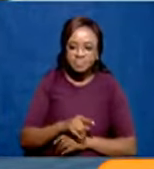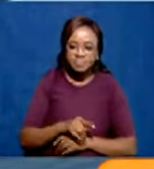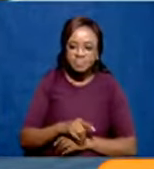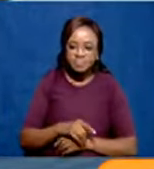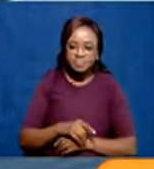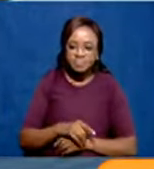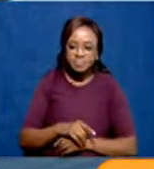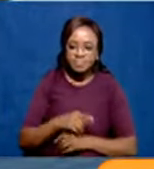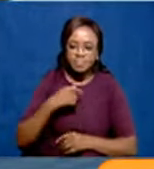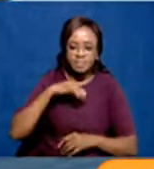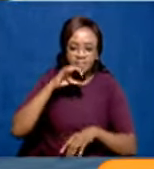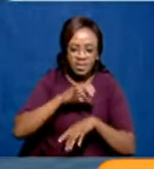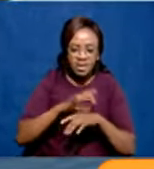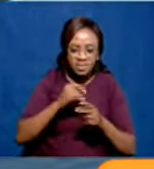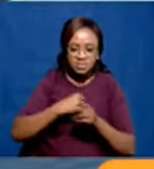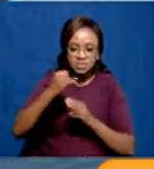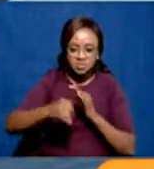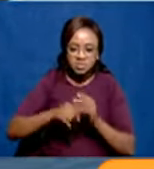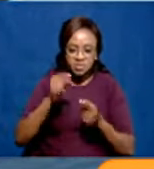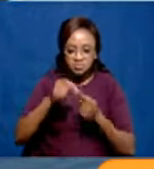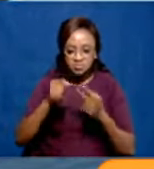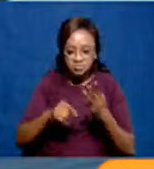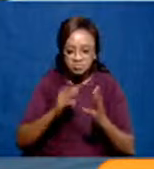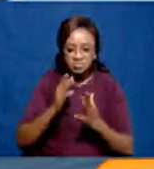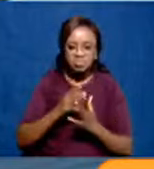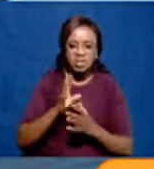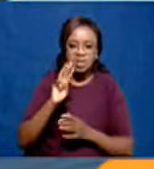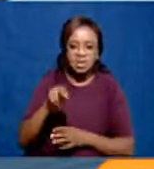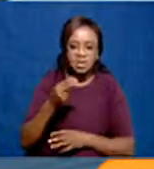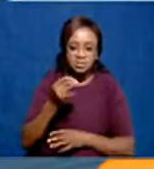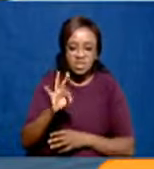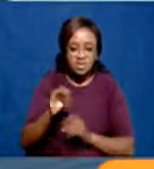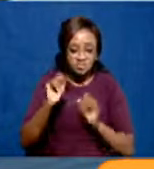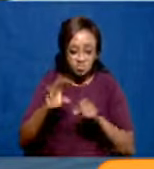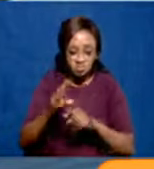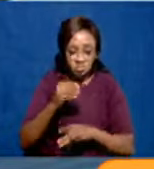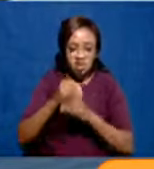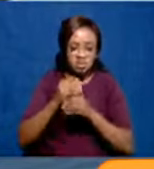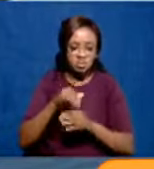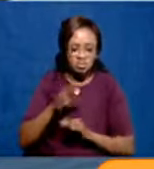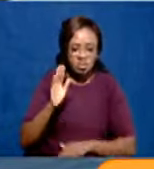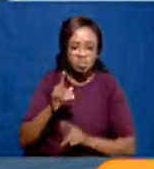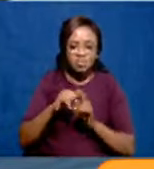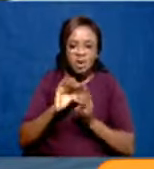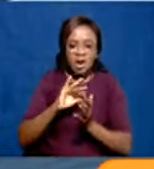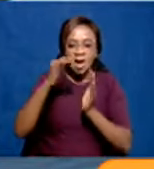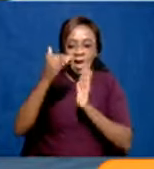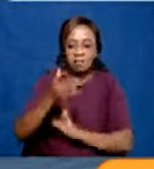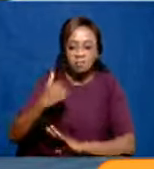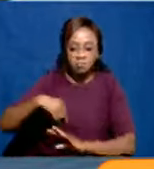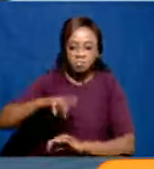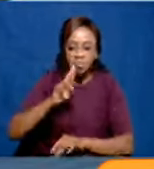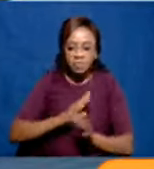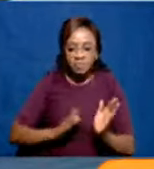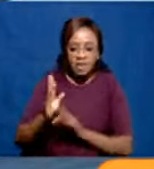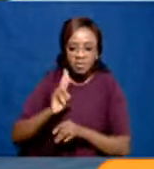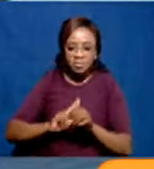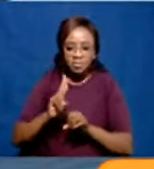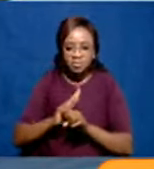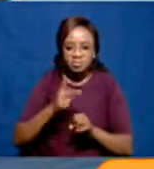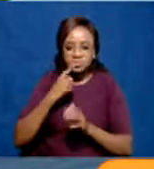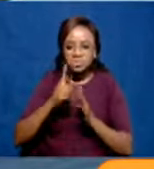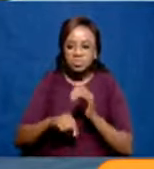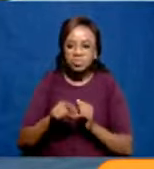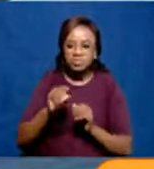got this cover which you're paying for through NHIF before. Can we get an alternative? But the approach which they're adopting is insisting that the social health